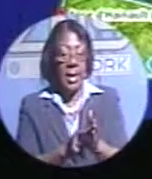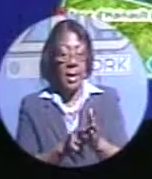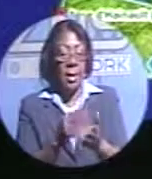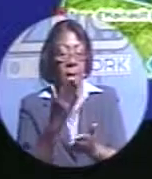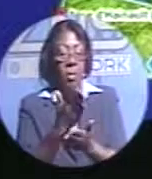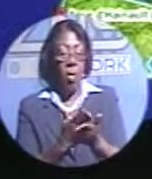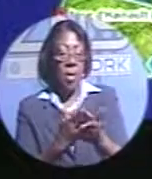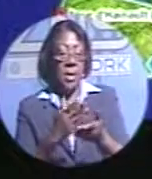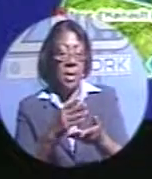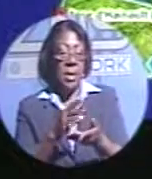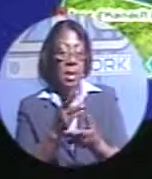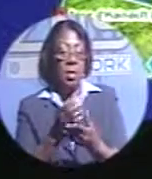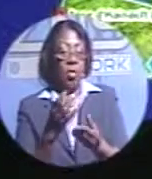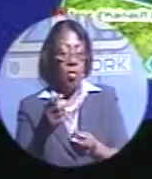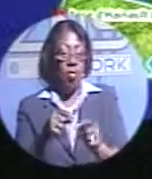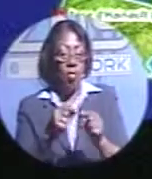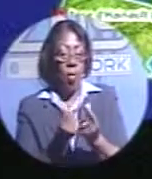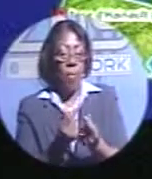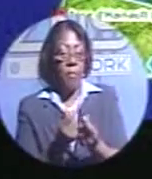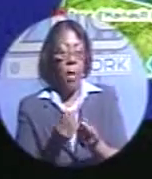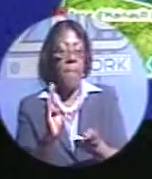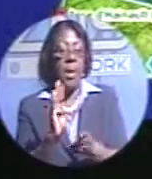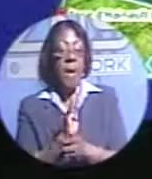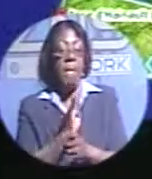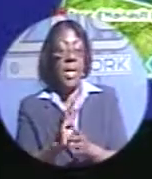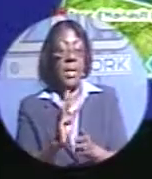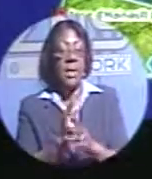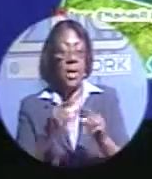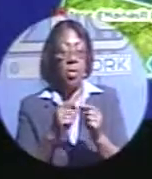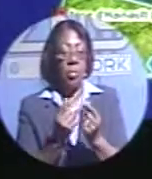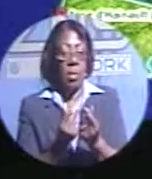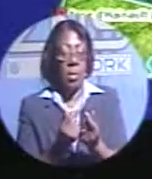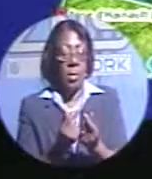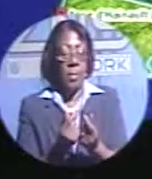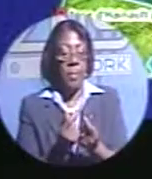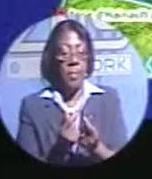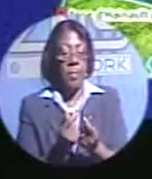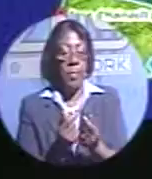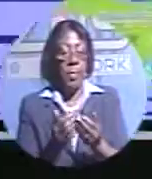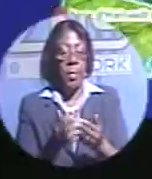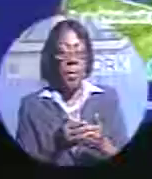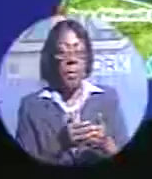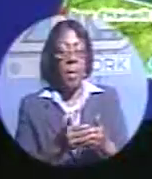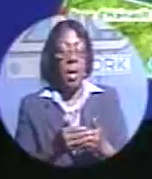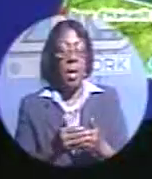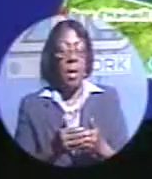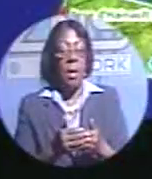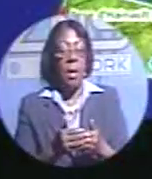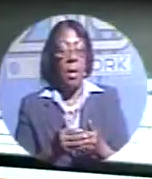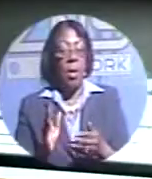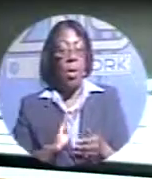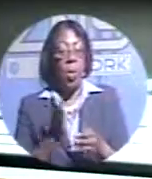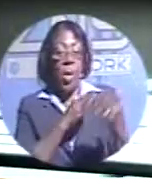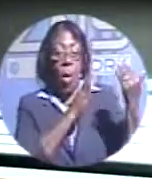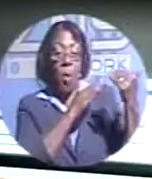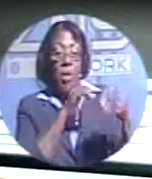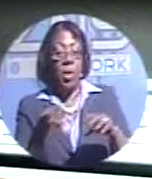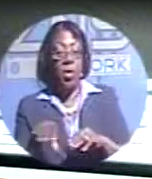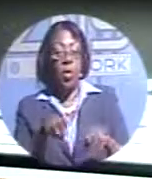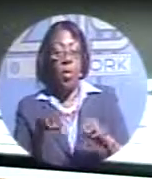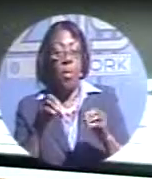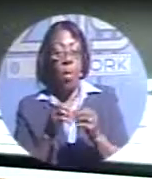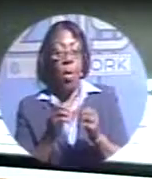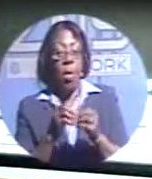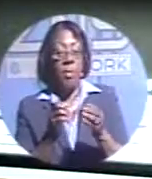business community. Cooper says this maximizes their opportunities for business. We're hoping to do more in terms